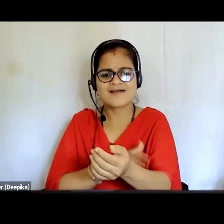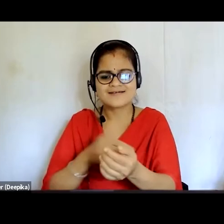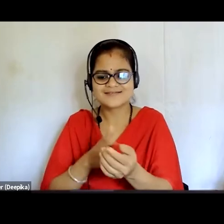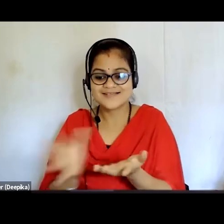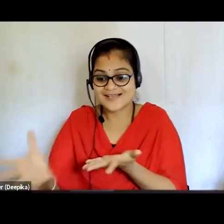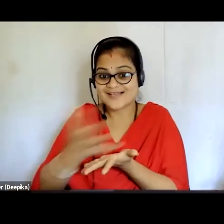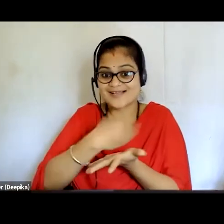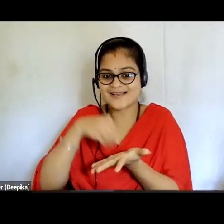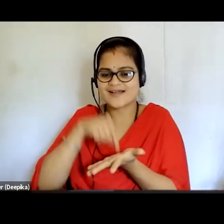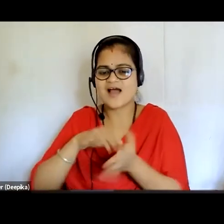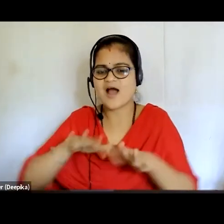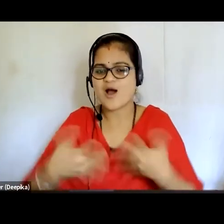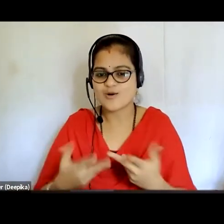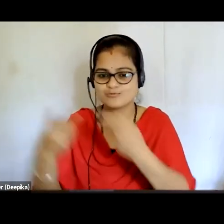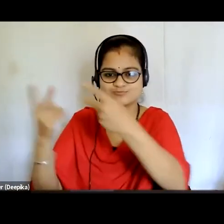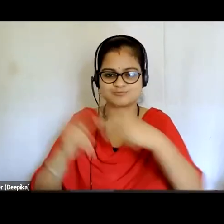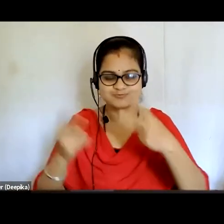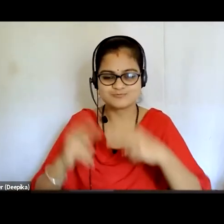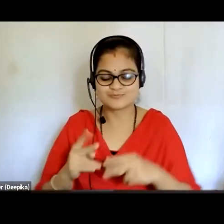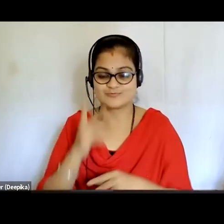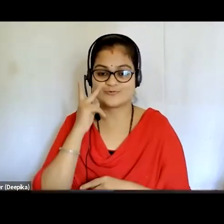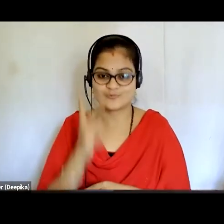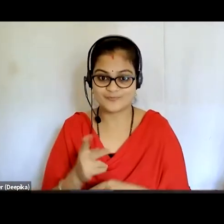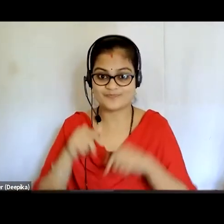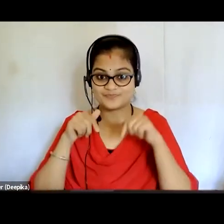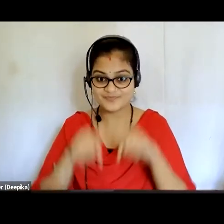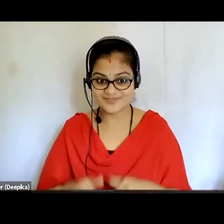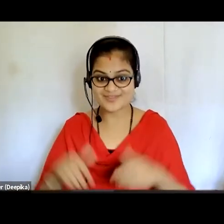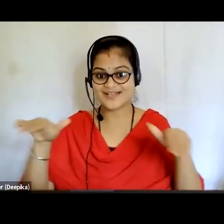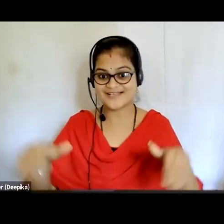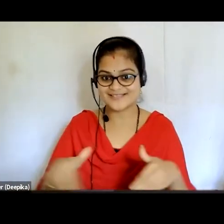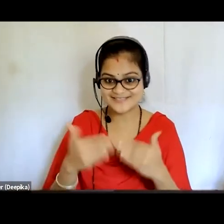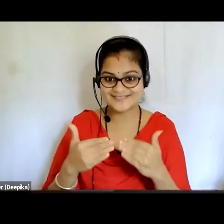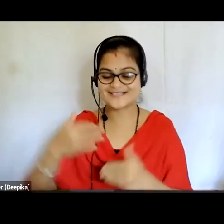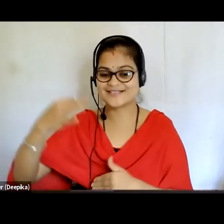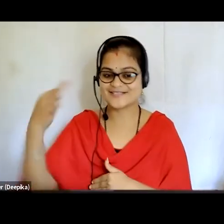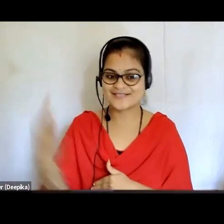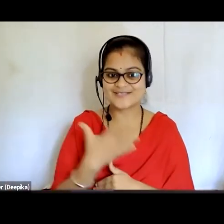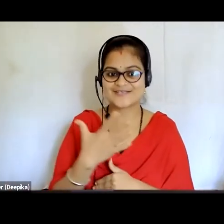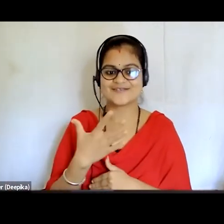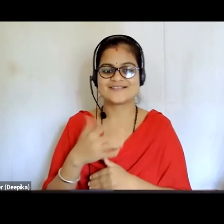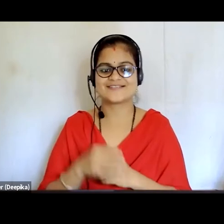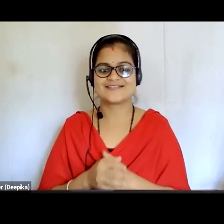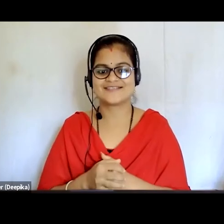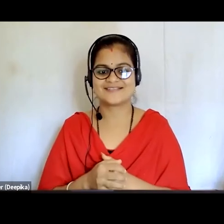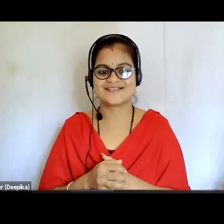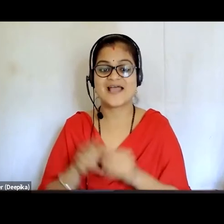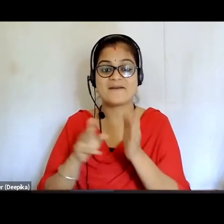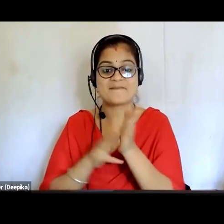collection. But before that, I would like to introduce you to a newly created sonic identity for